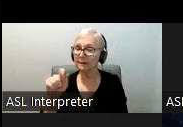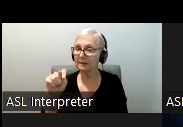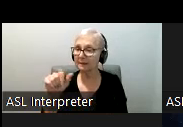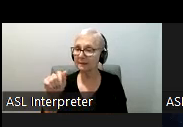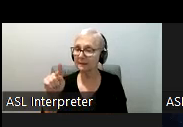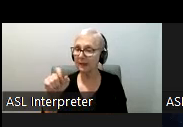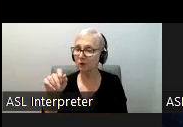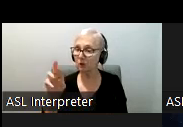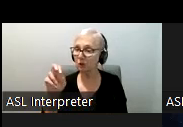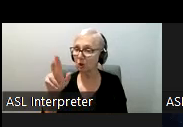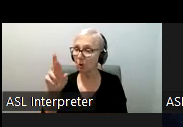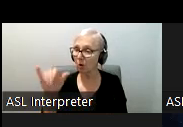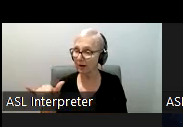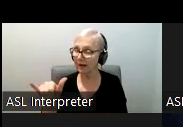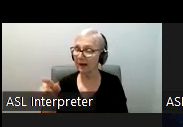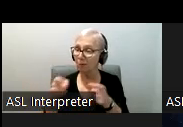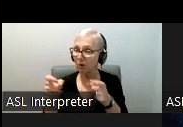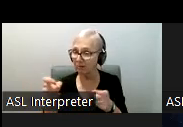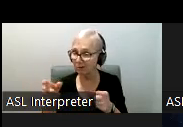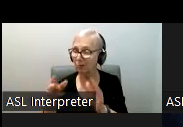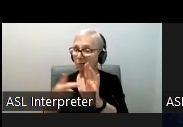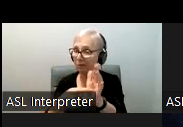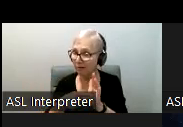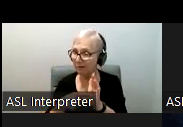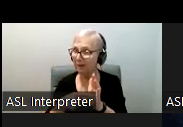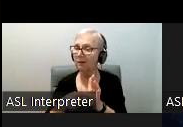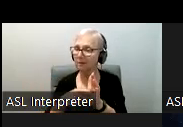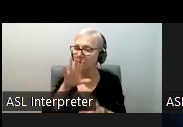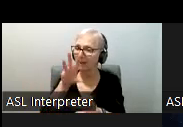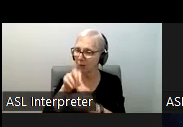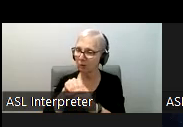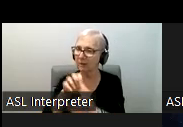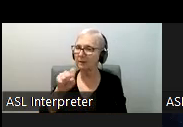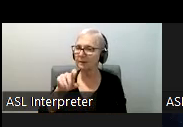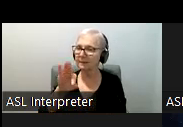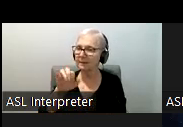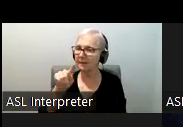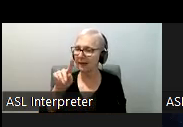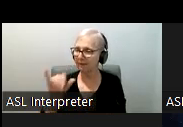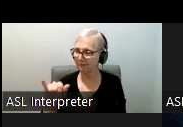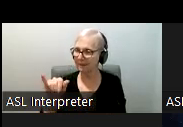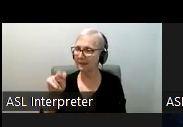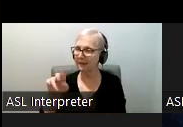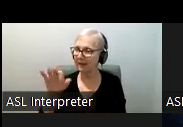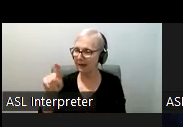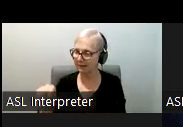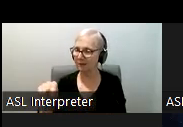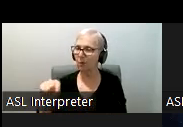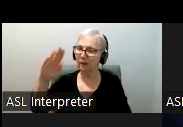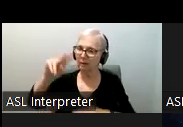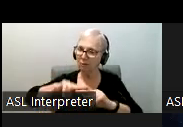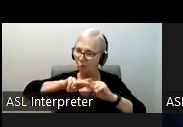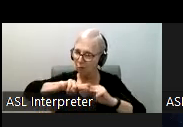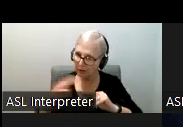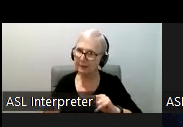regulatory requirements in regard to the safety net, which stand to decrease denials and better serve our community. So I think that